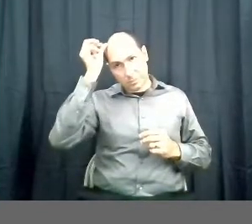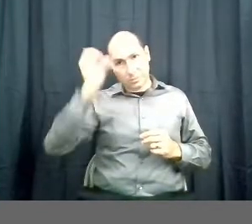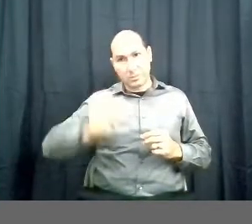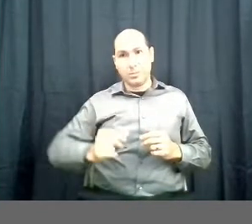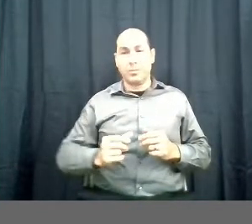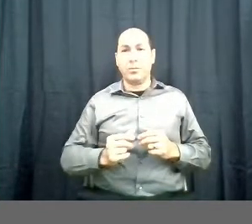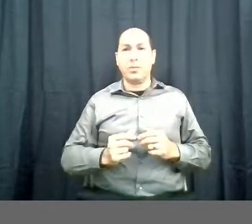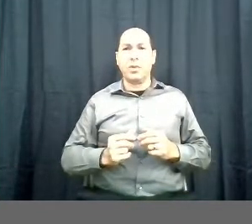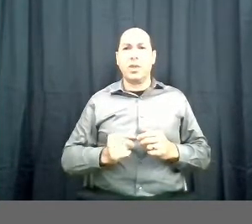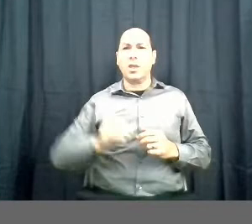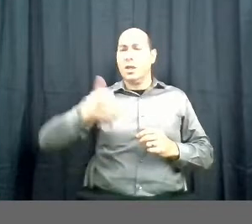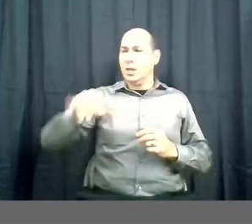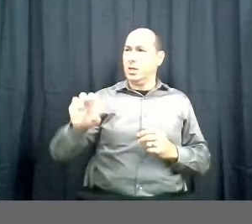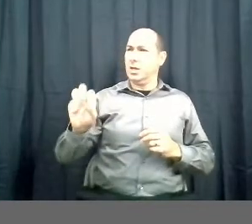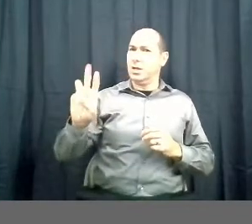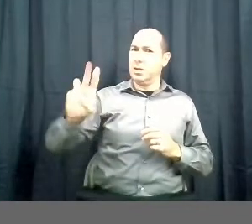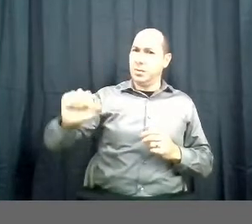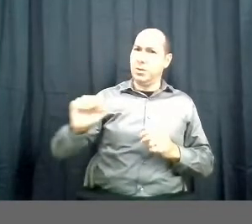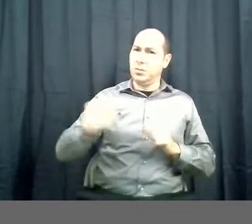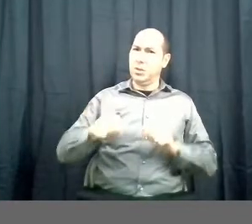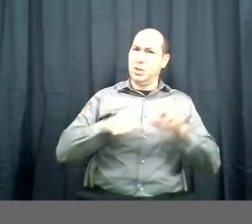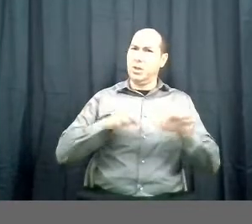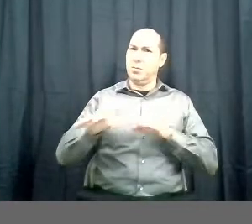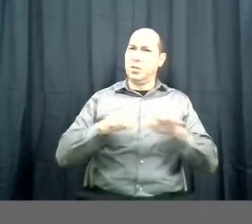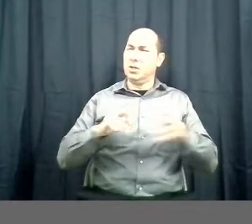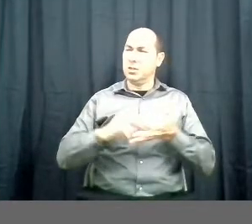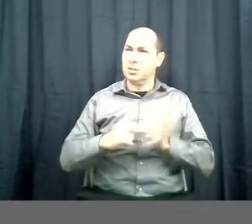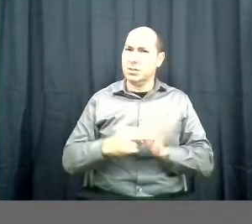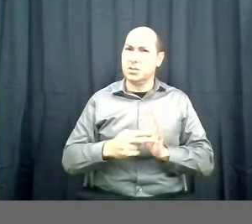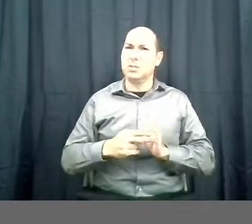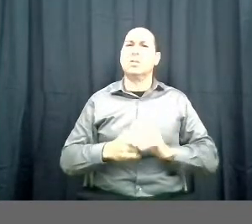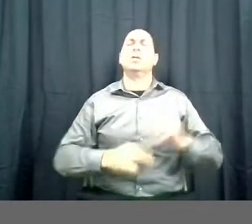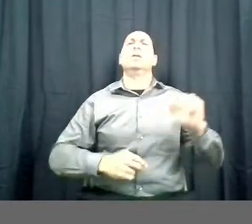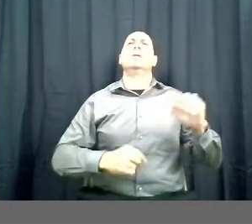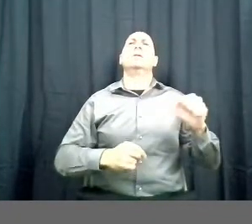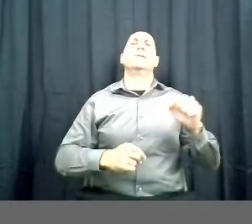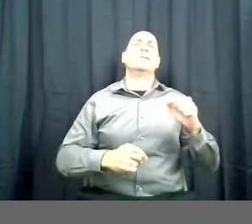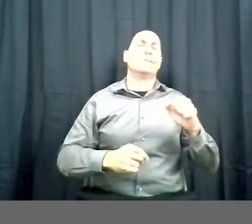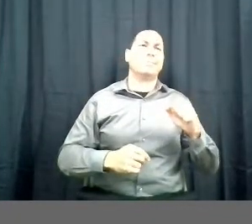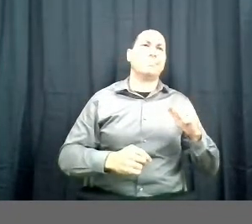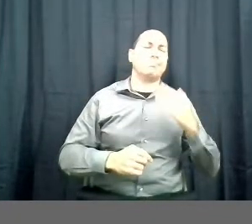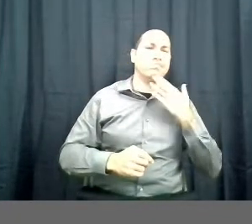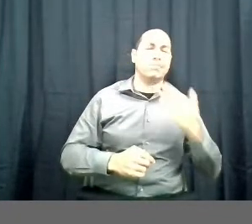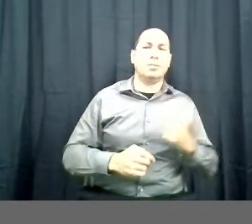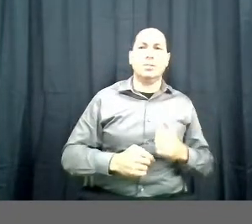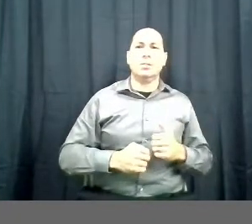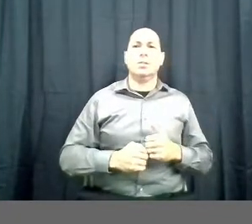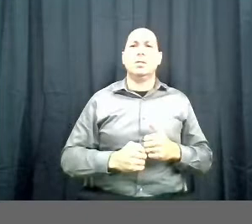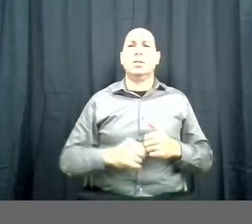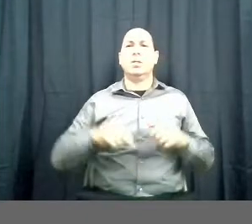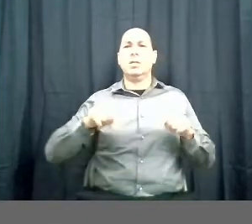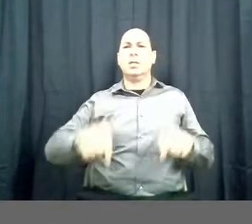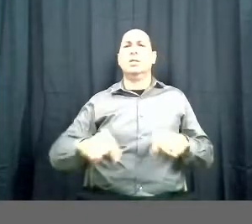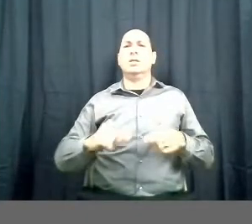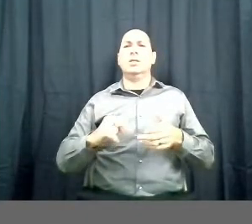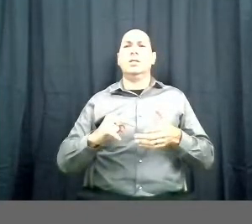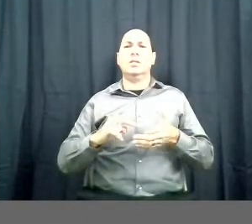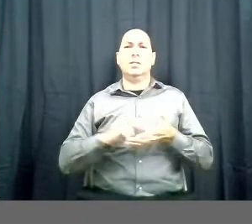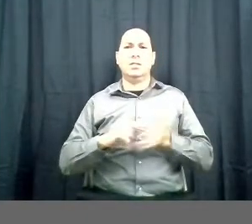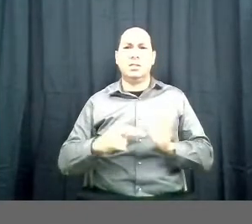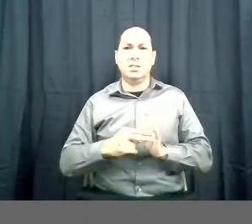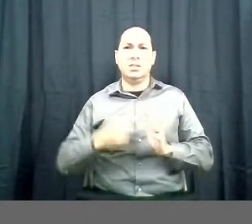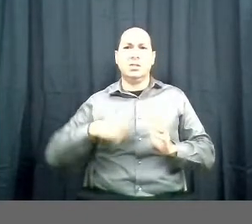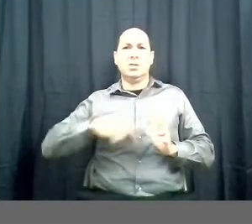to us before we talk about it? Yes, thank you, David. So what this resolution does is that it